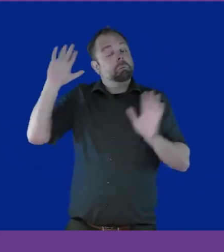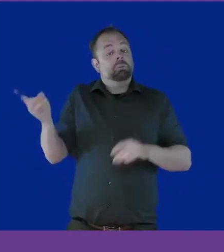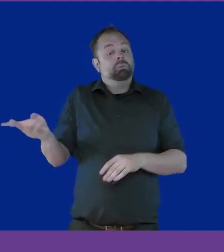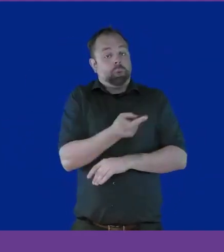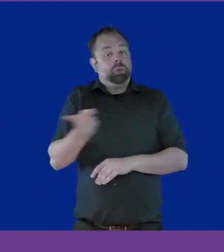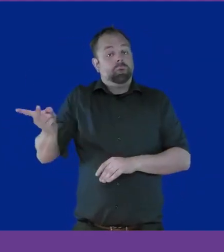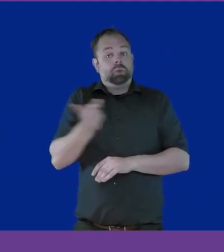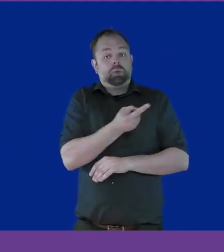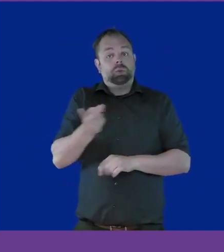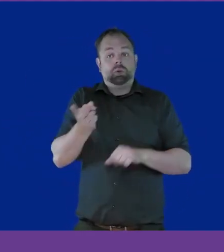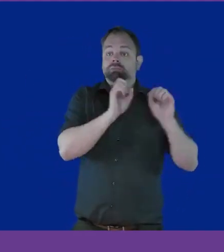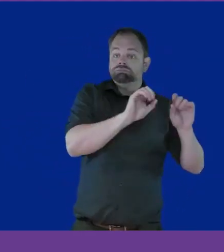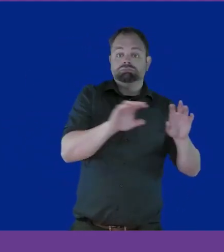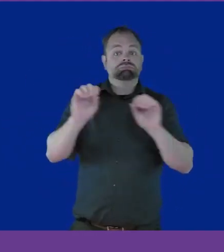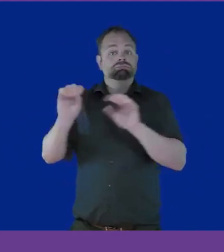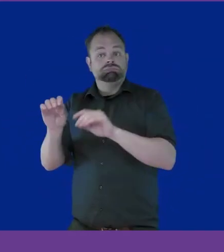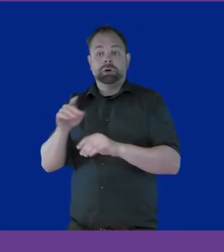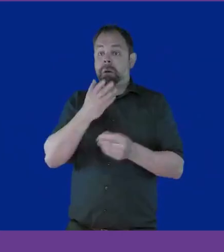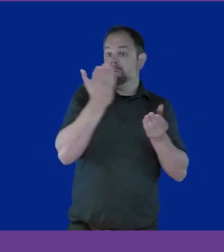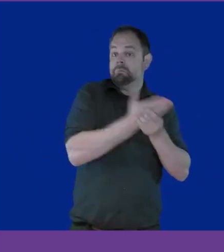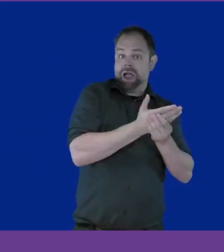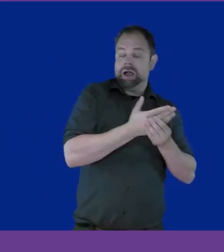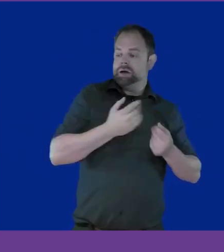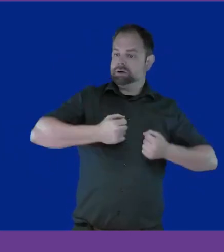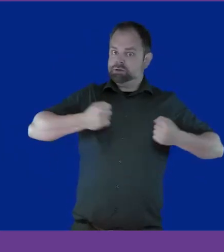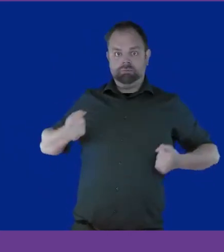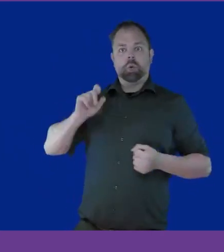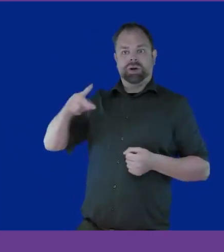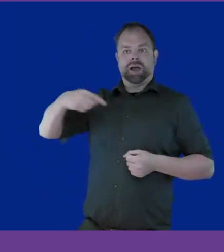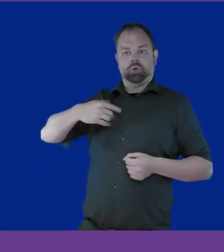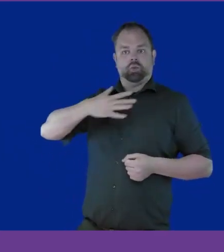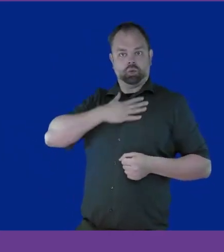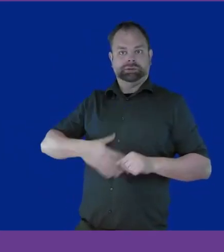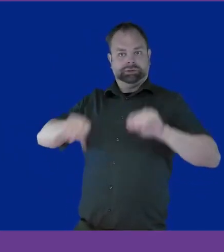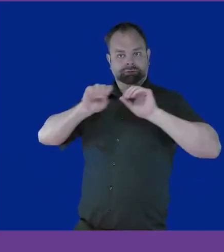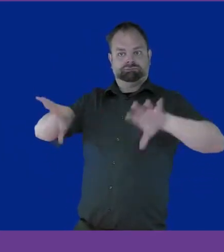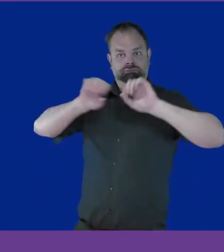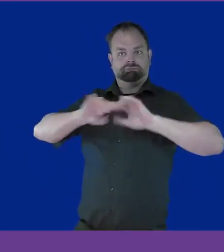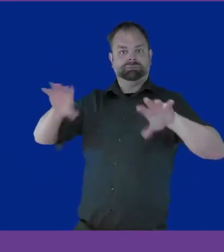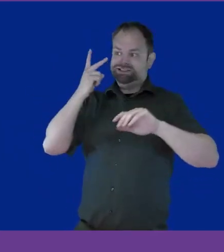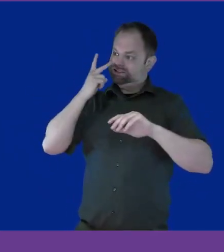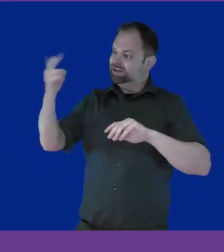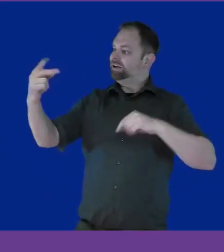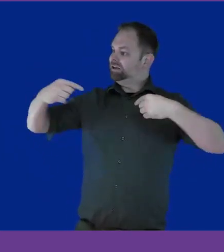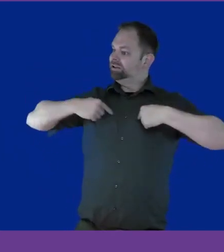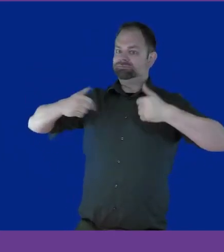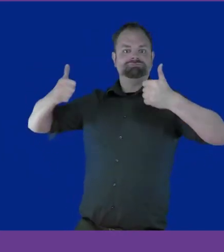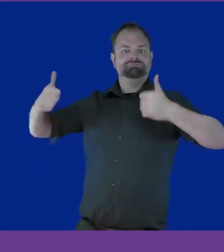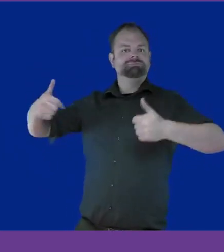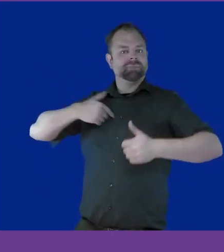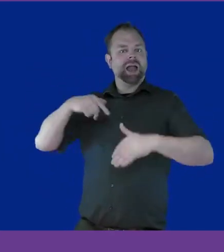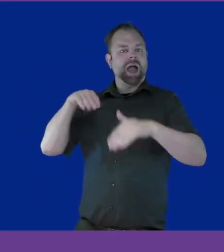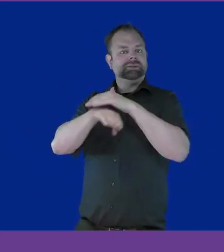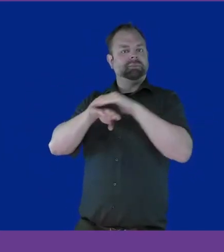think also organizations for disabled have also a good way of showing how their members can function better in society.